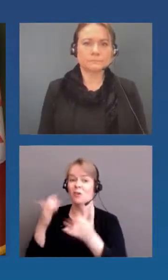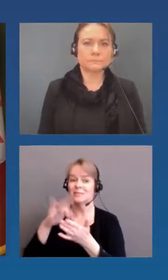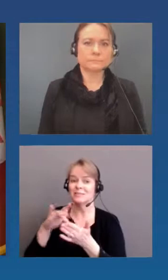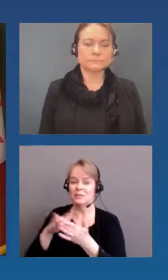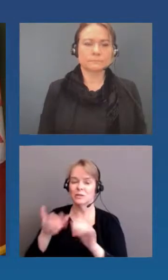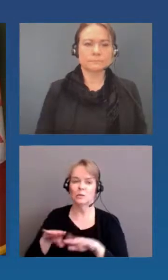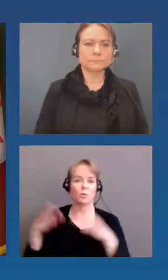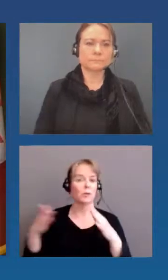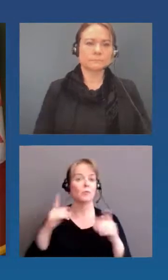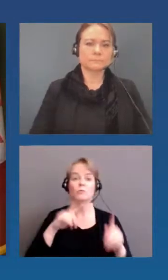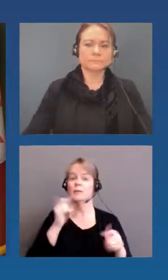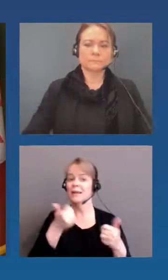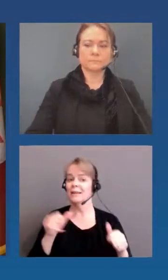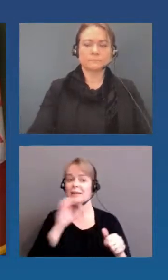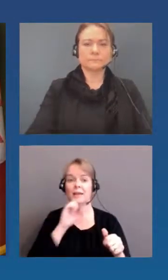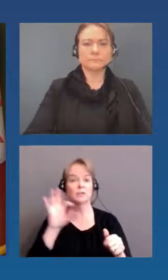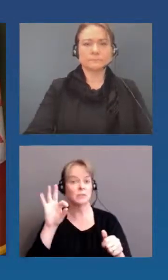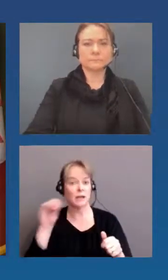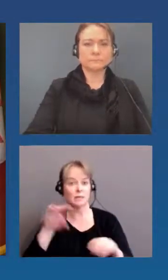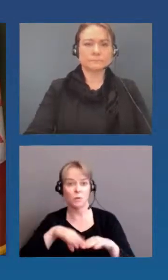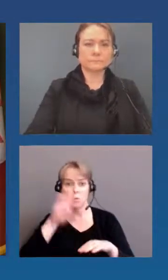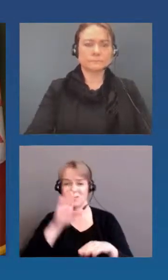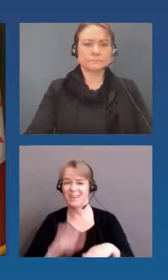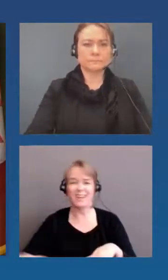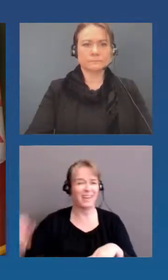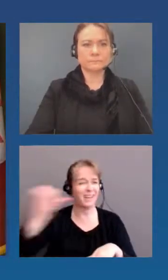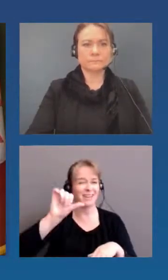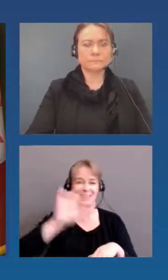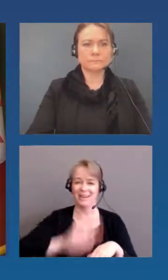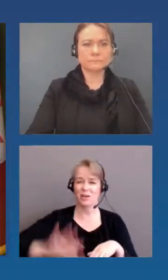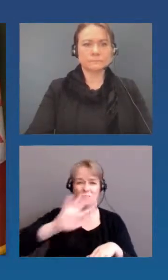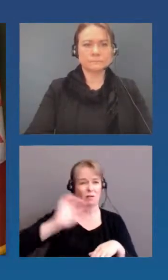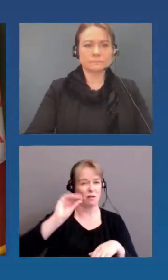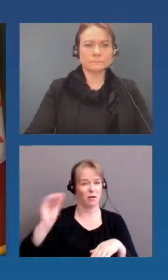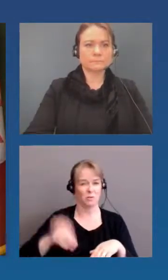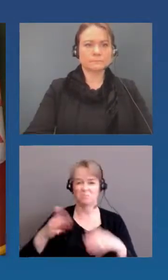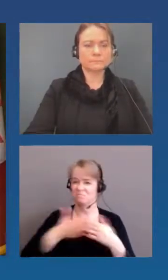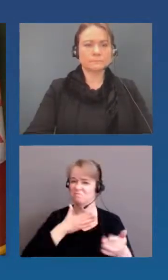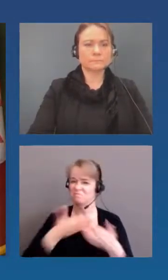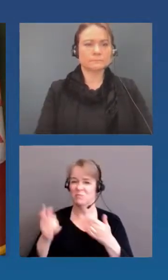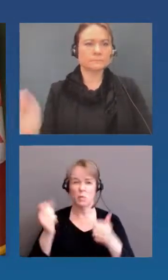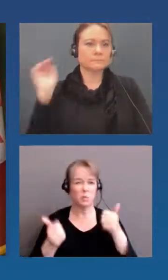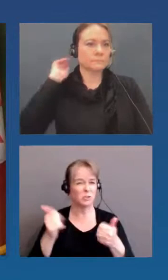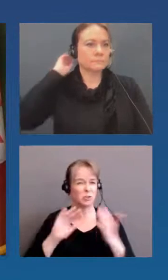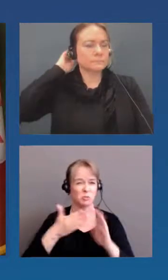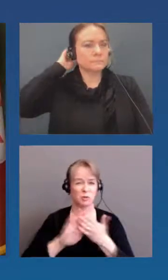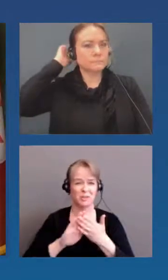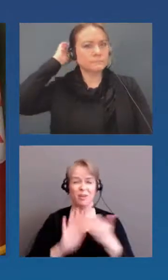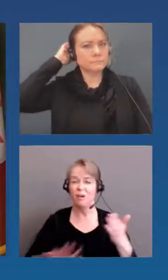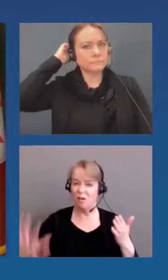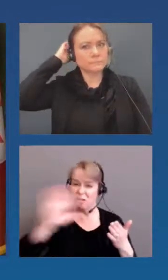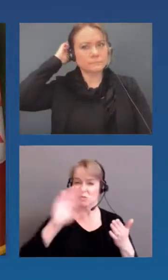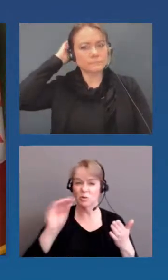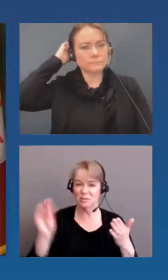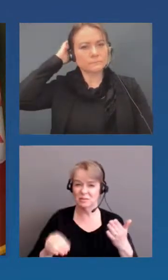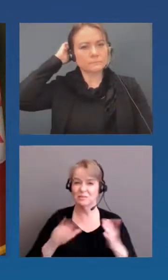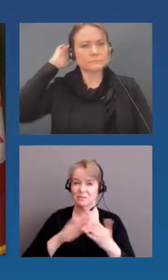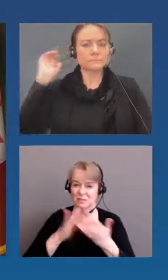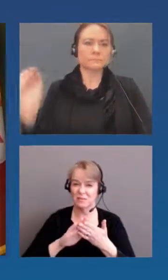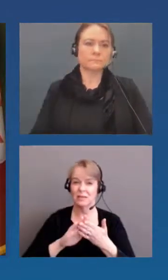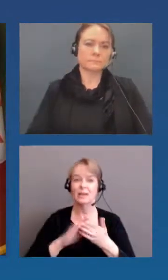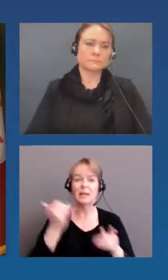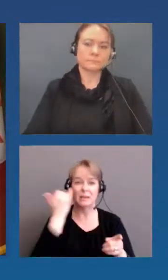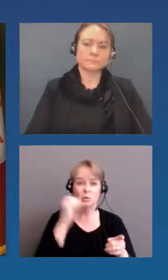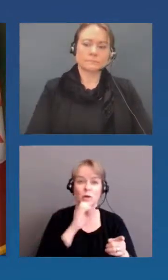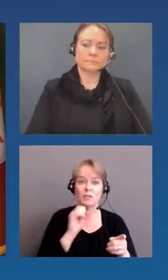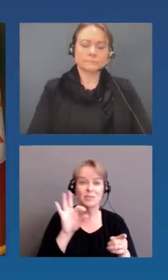they live in Ottawa, can call the phone number to book an appointment, and they will be allowed to go to our